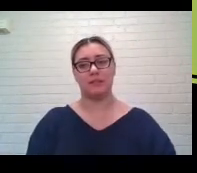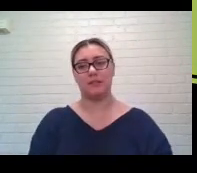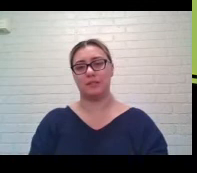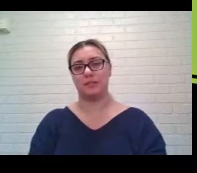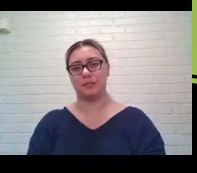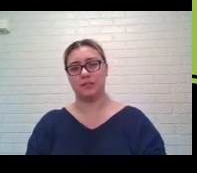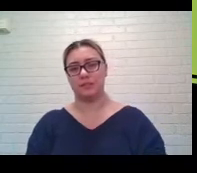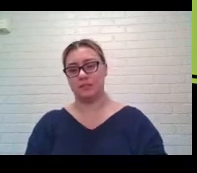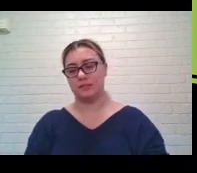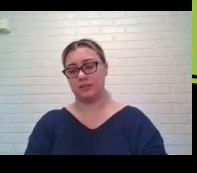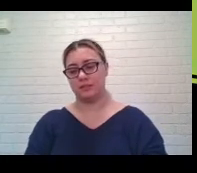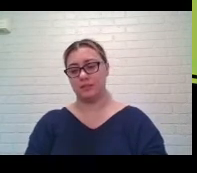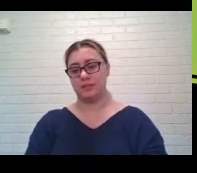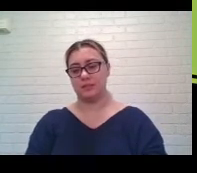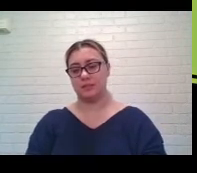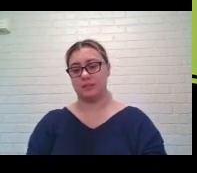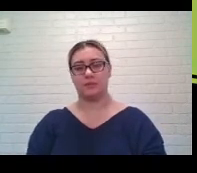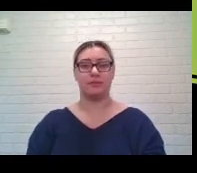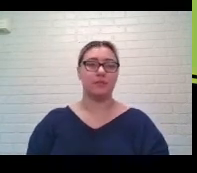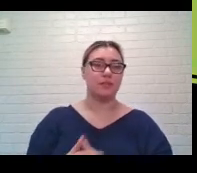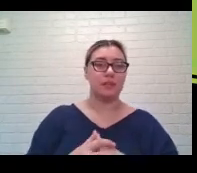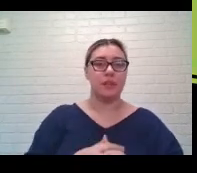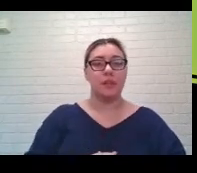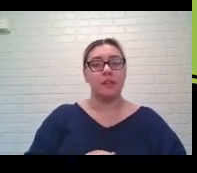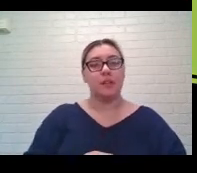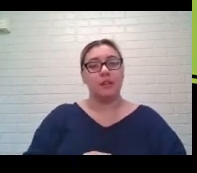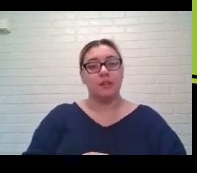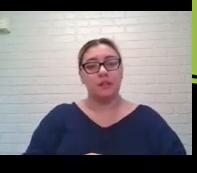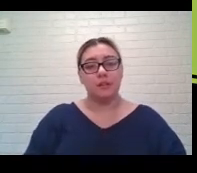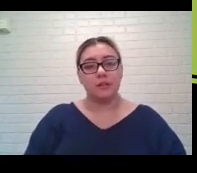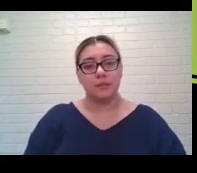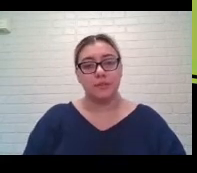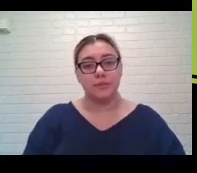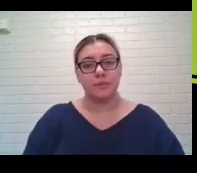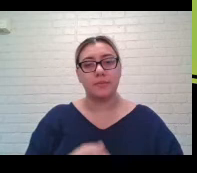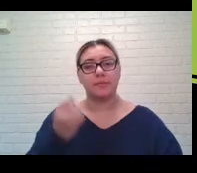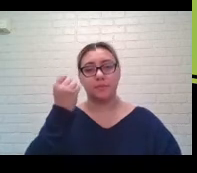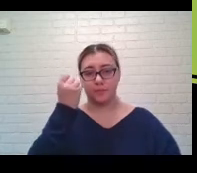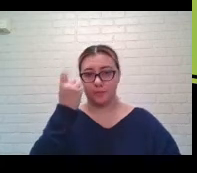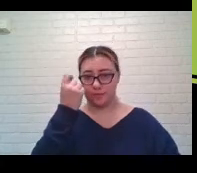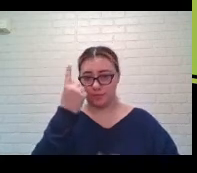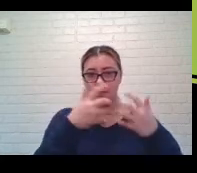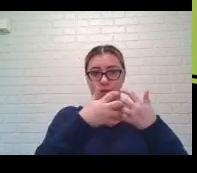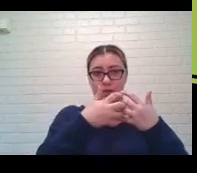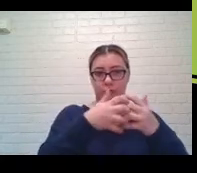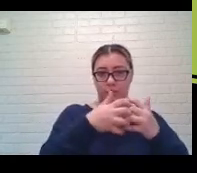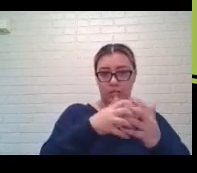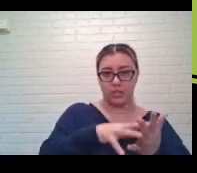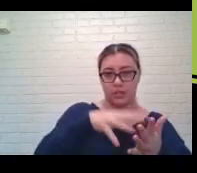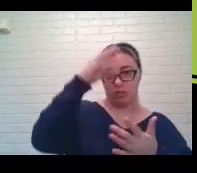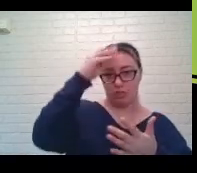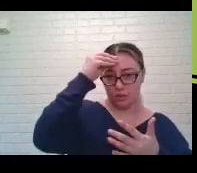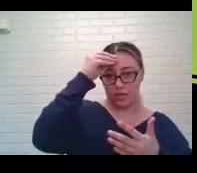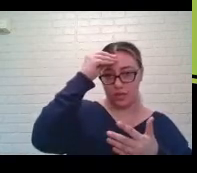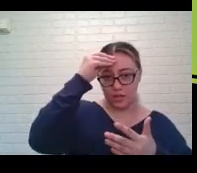personal information can be extracted from these models. So using the data, there can be a lot of information that can be